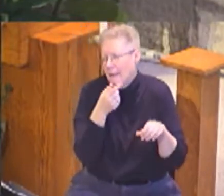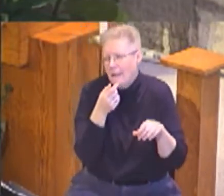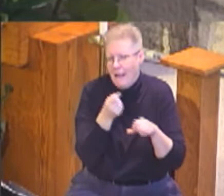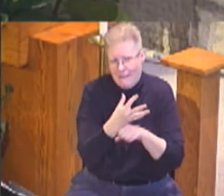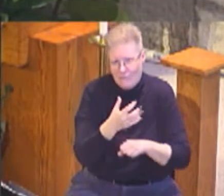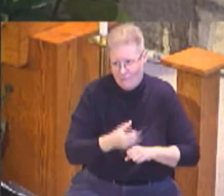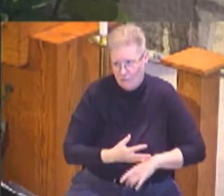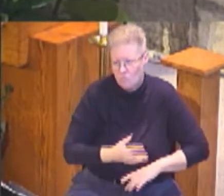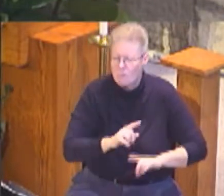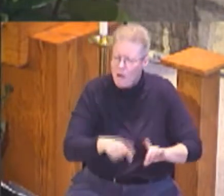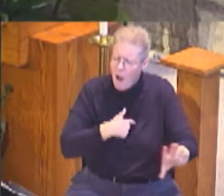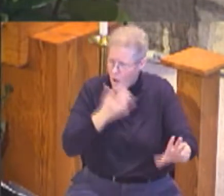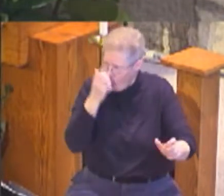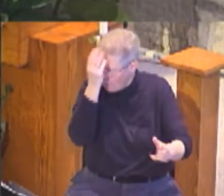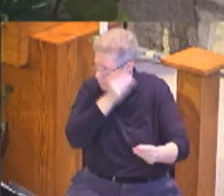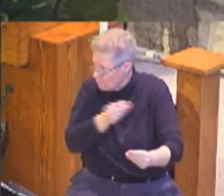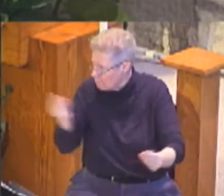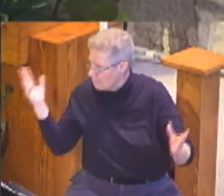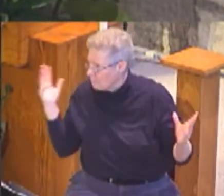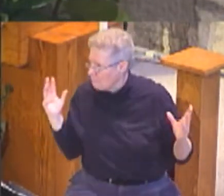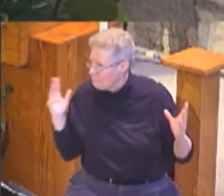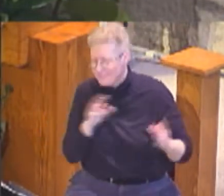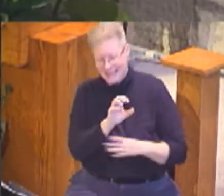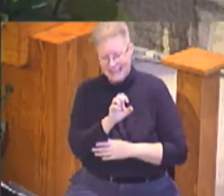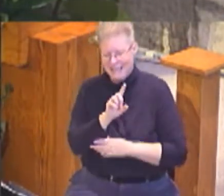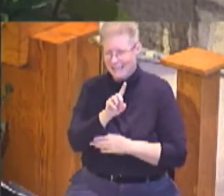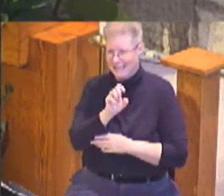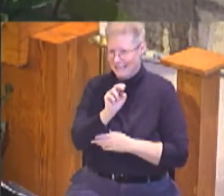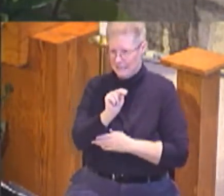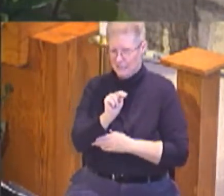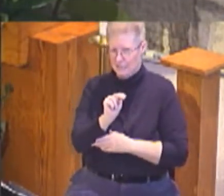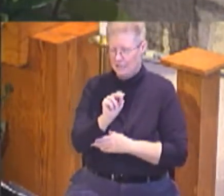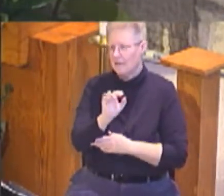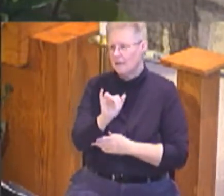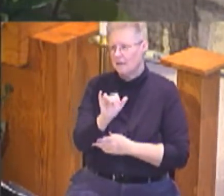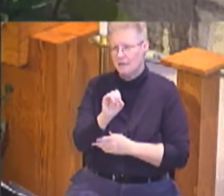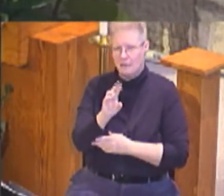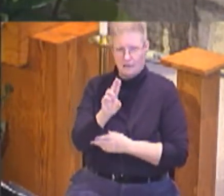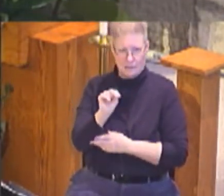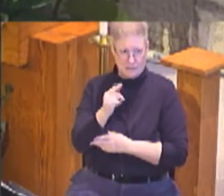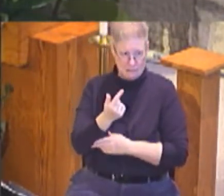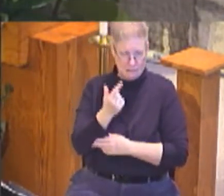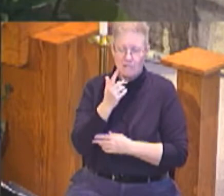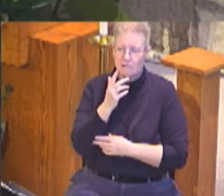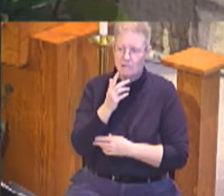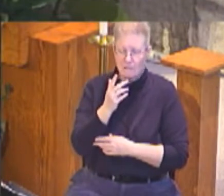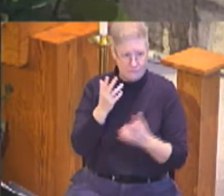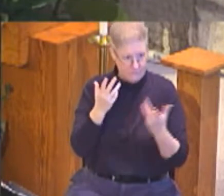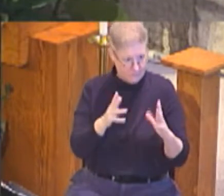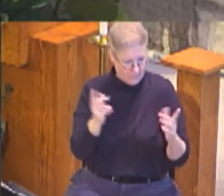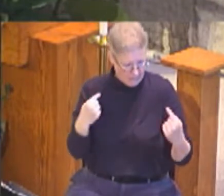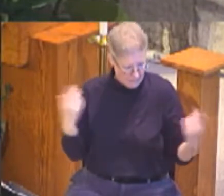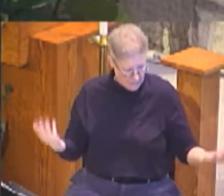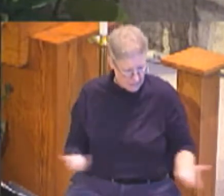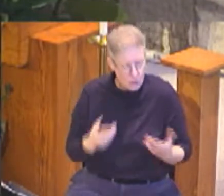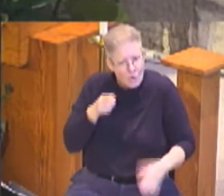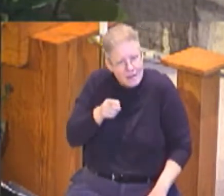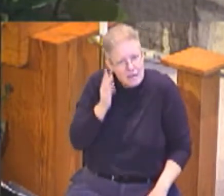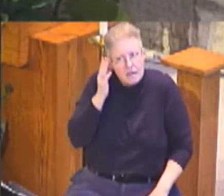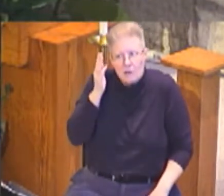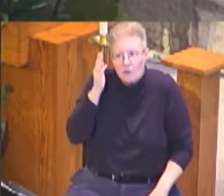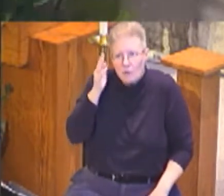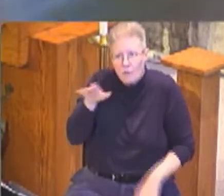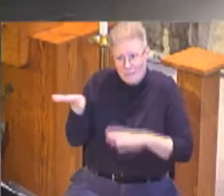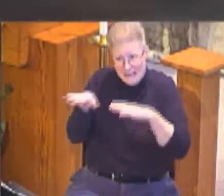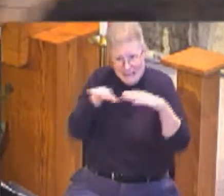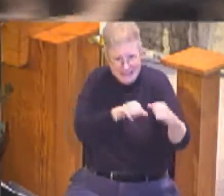something. Ian Young has been here on the base this month. He'll be here next Sunday as well. And he will be leaving Minneapolis